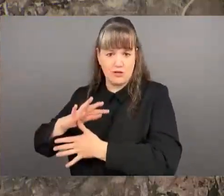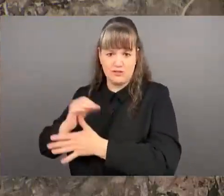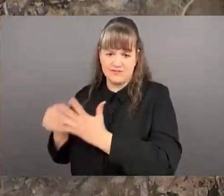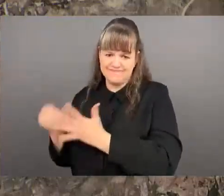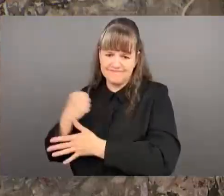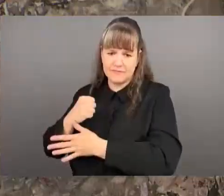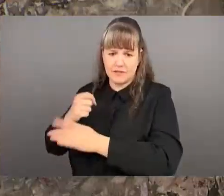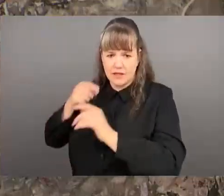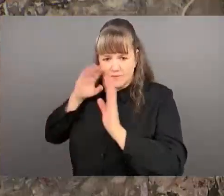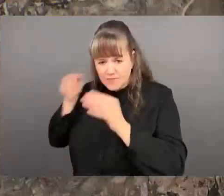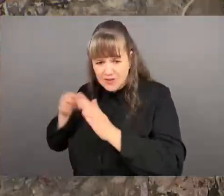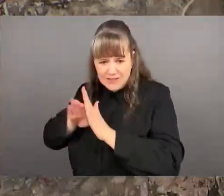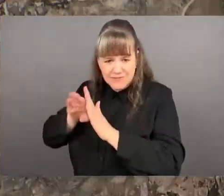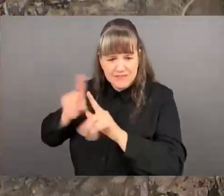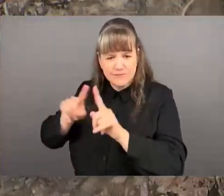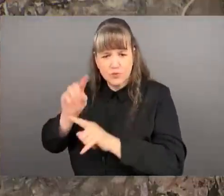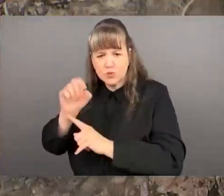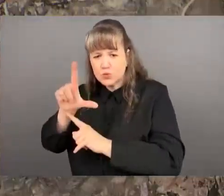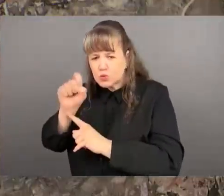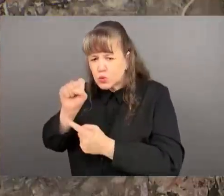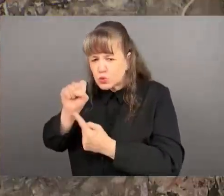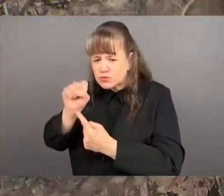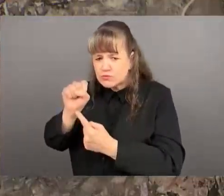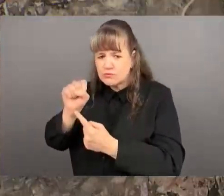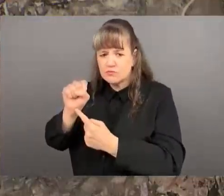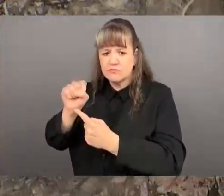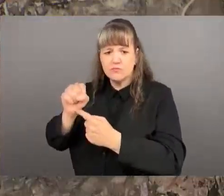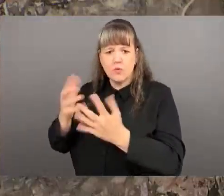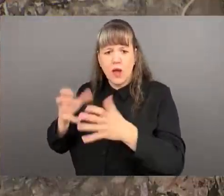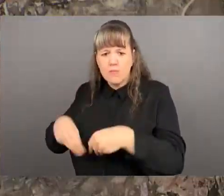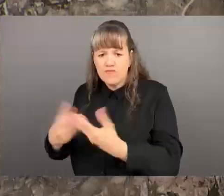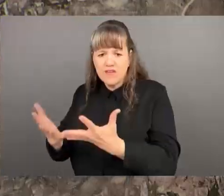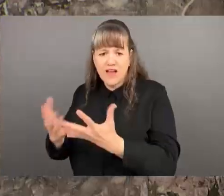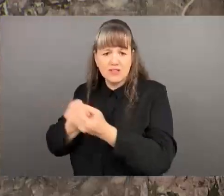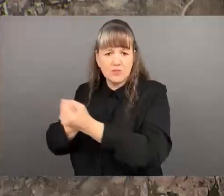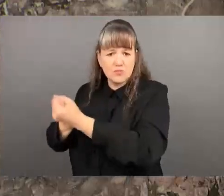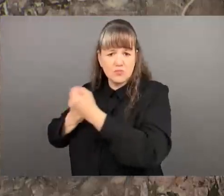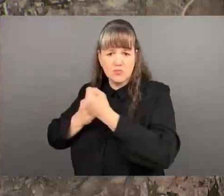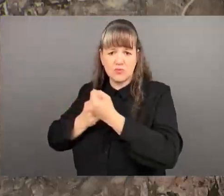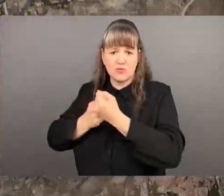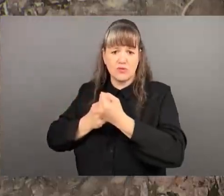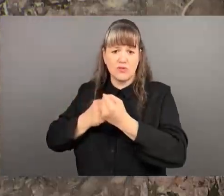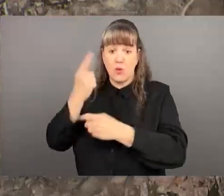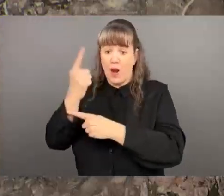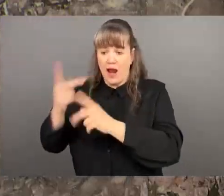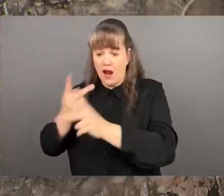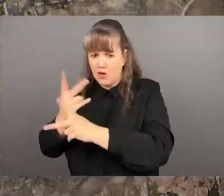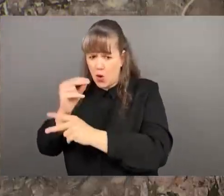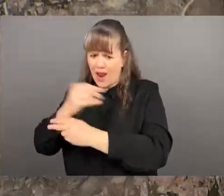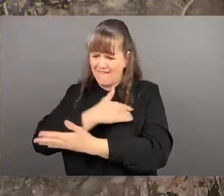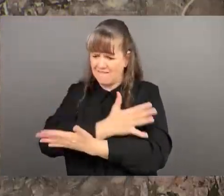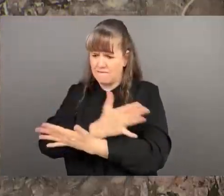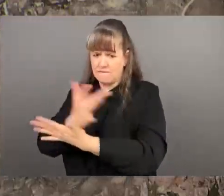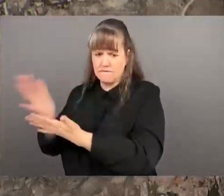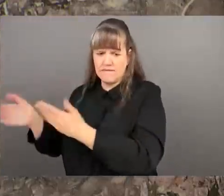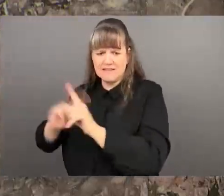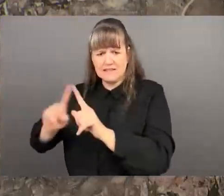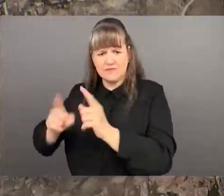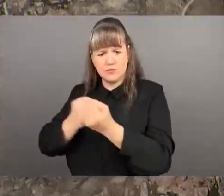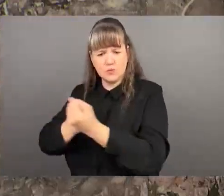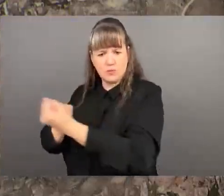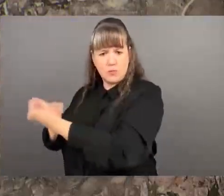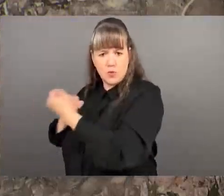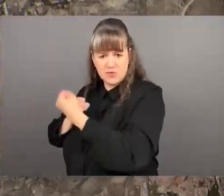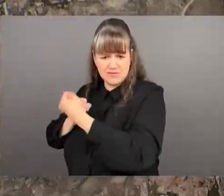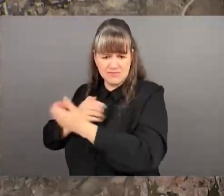a continuum of supports for people to address this crisis. Mr. Speaker, this is a government that is going to continue to act